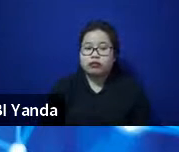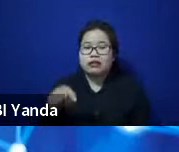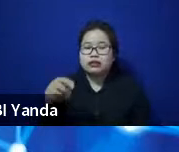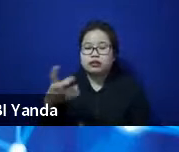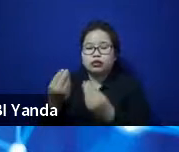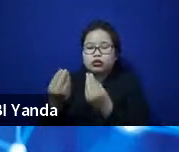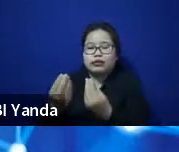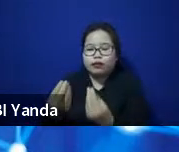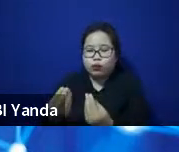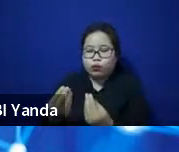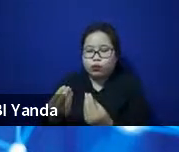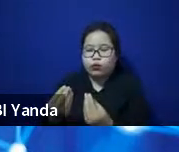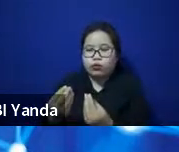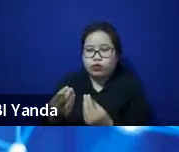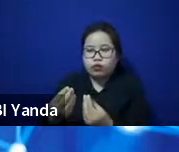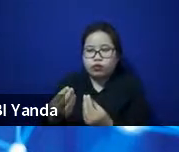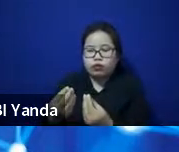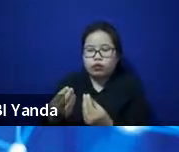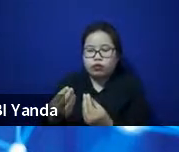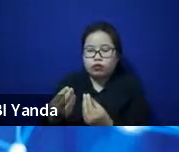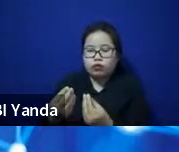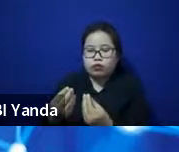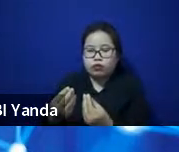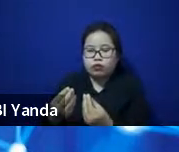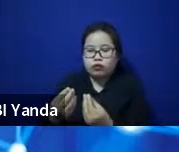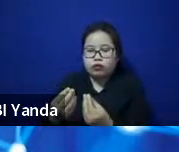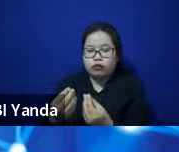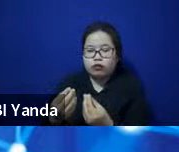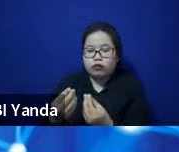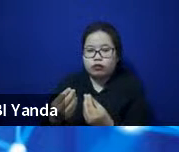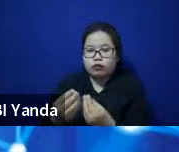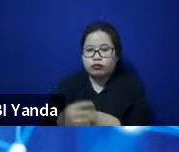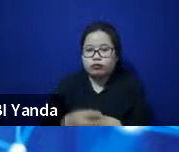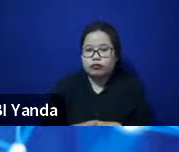Or what does social model